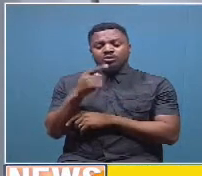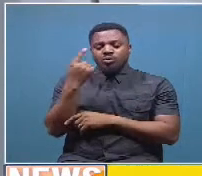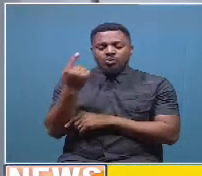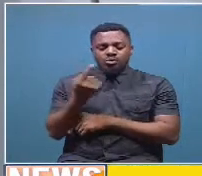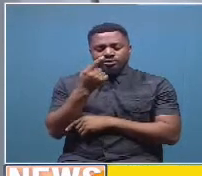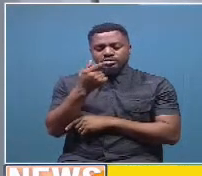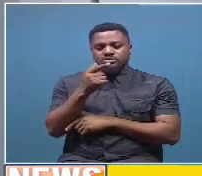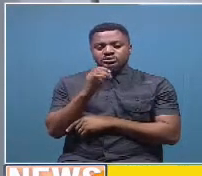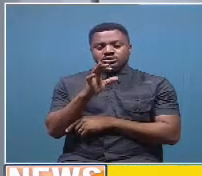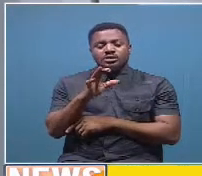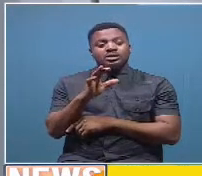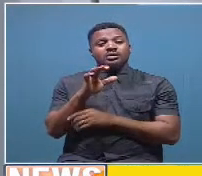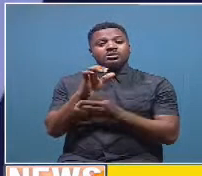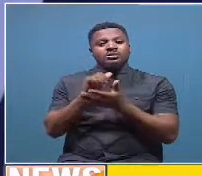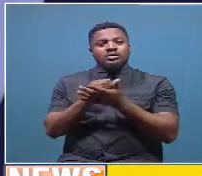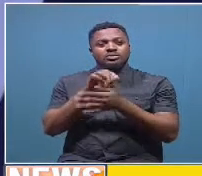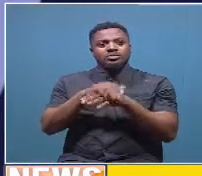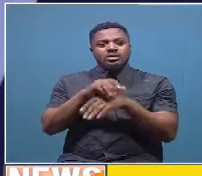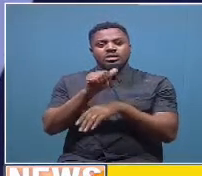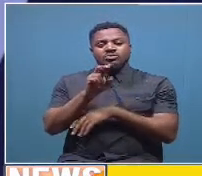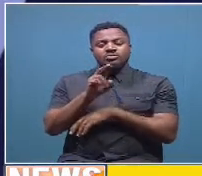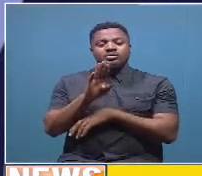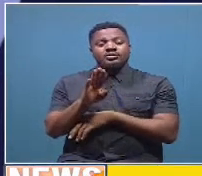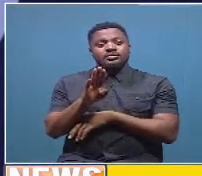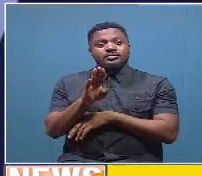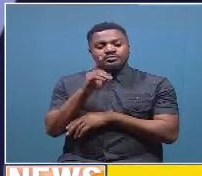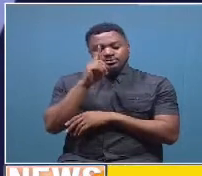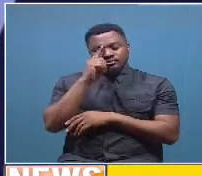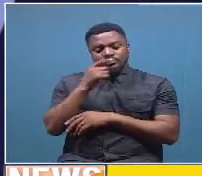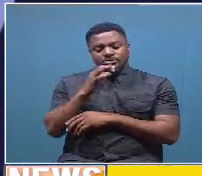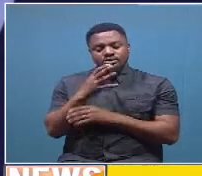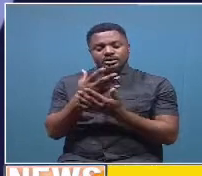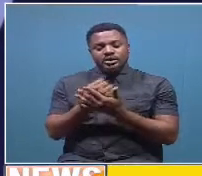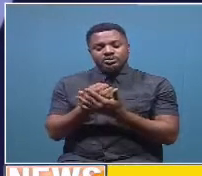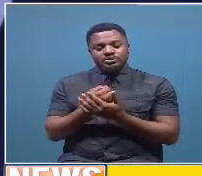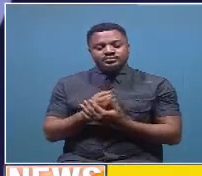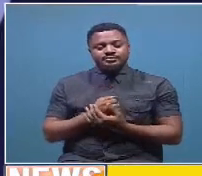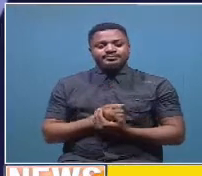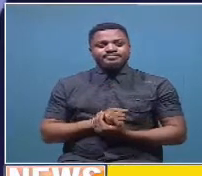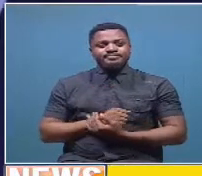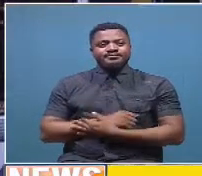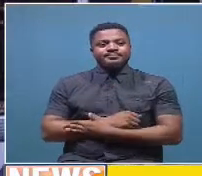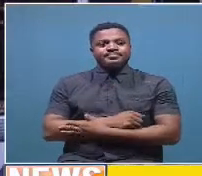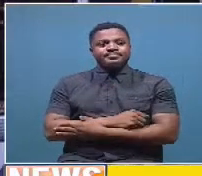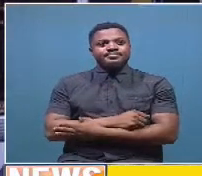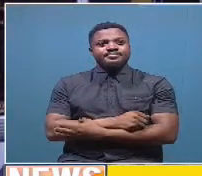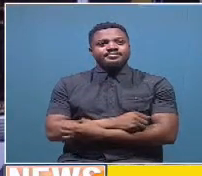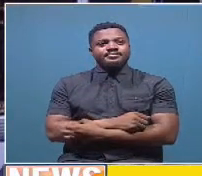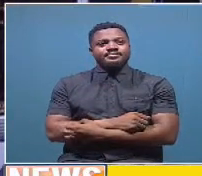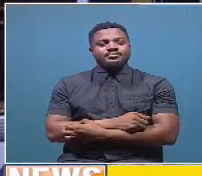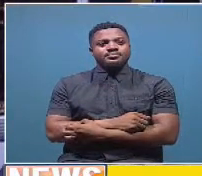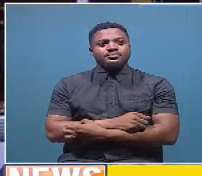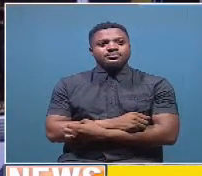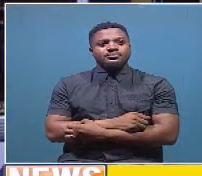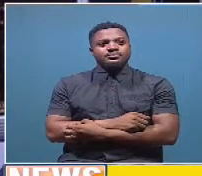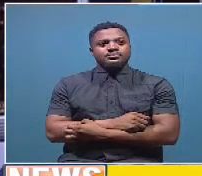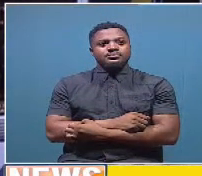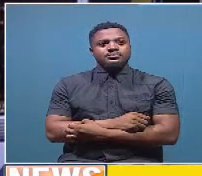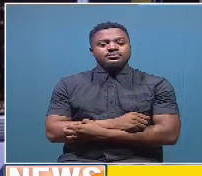only broadcast network on the AUB. For GBC News, Winifred Ofum reporting.